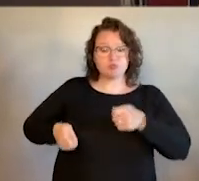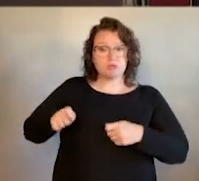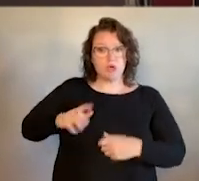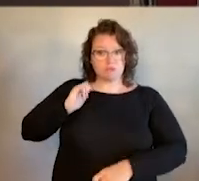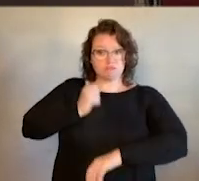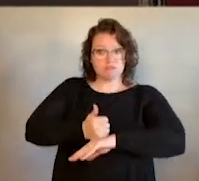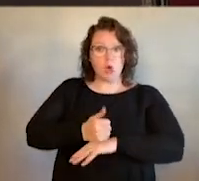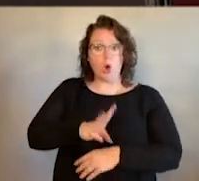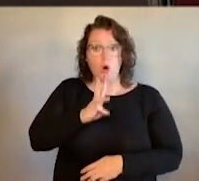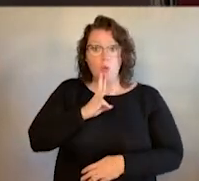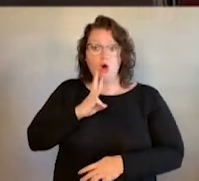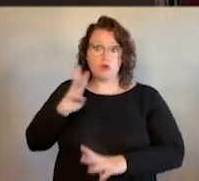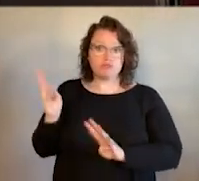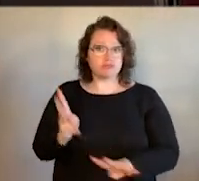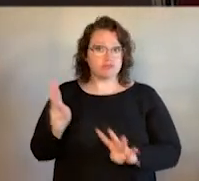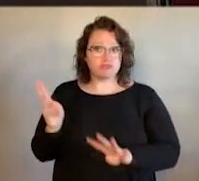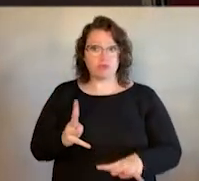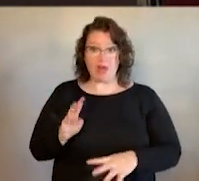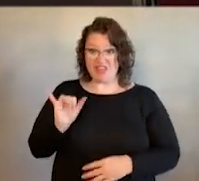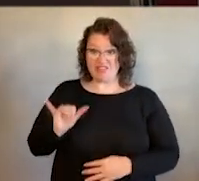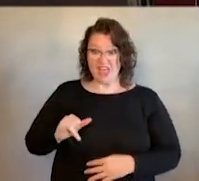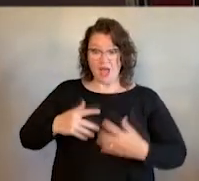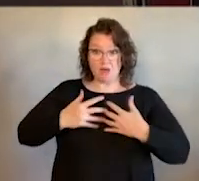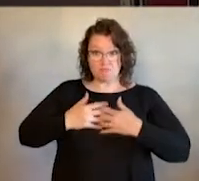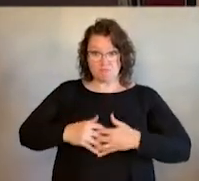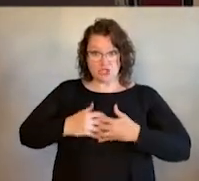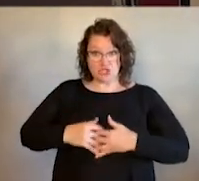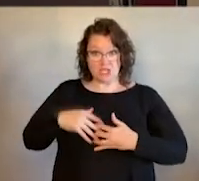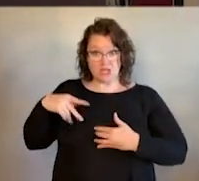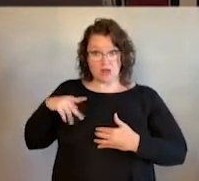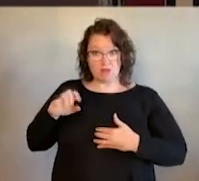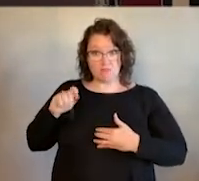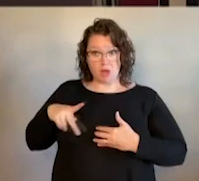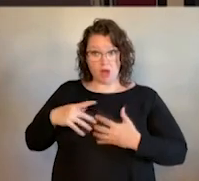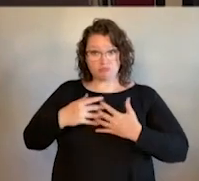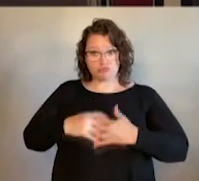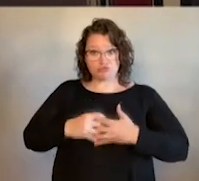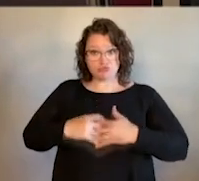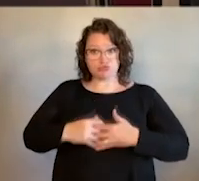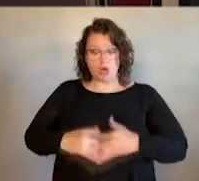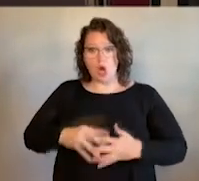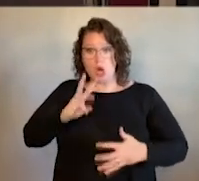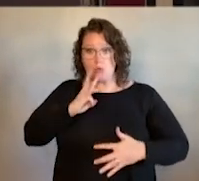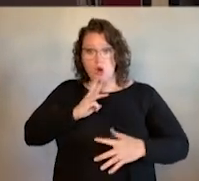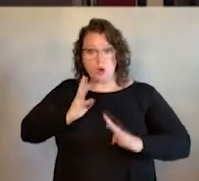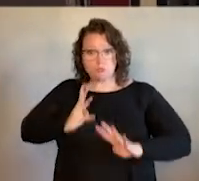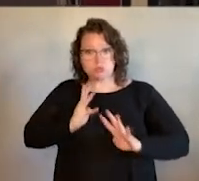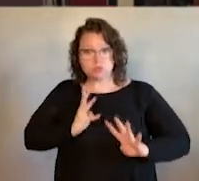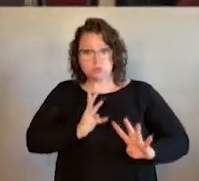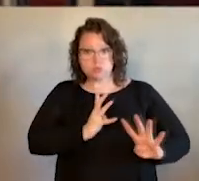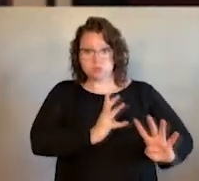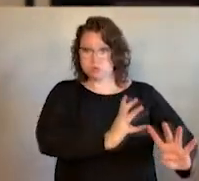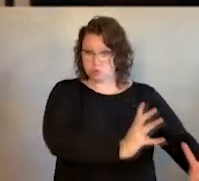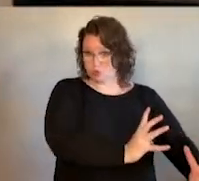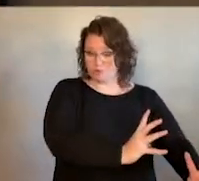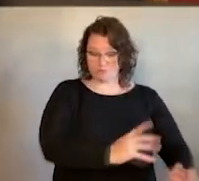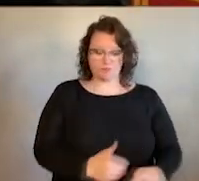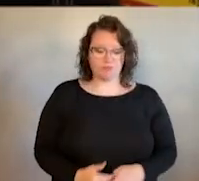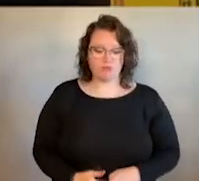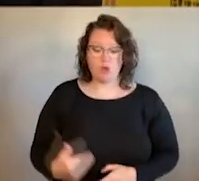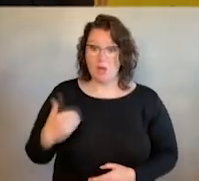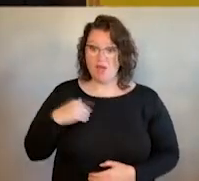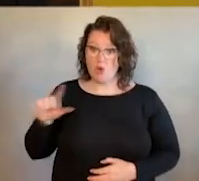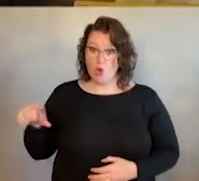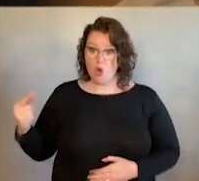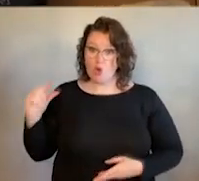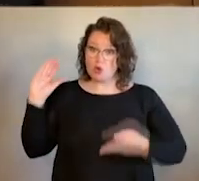the pump. And the pump is what pushes the water through the hose and the firemen use. And you can see we have another small